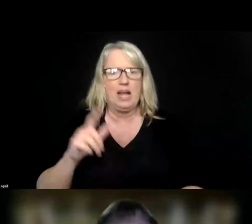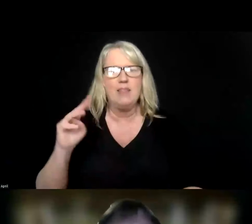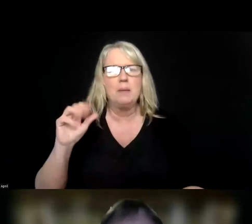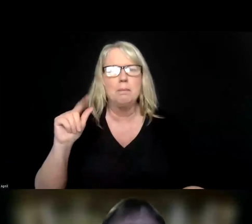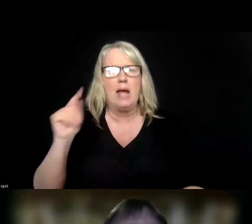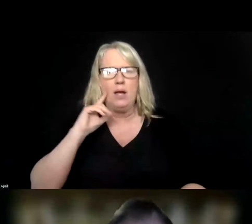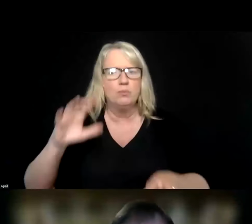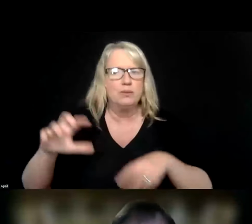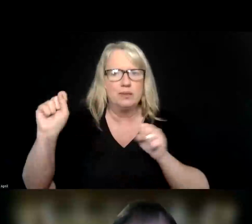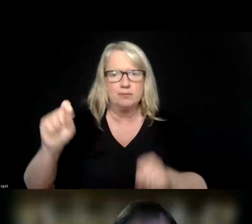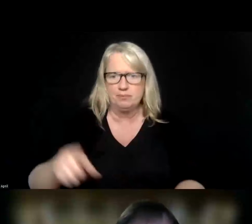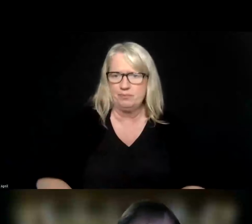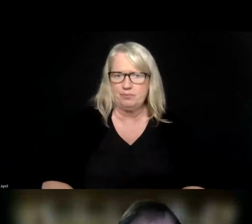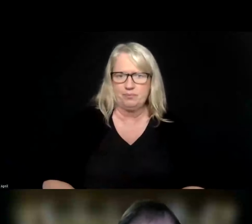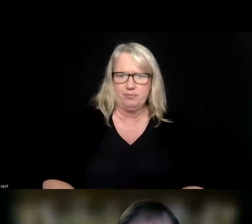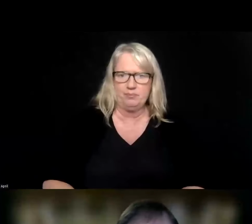this.